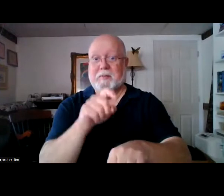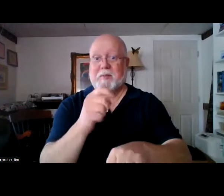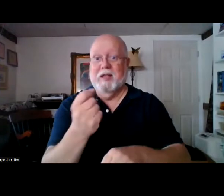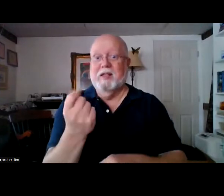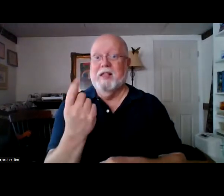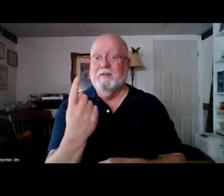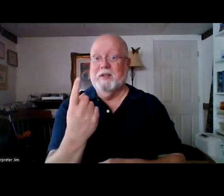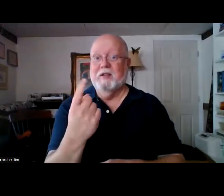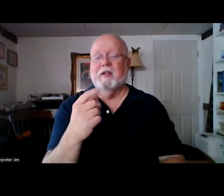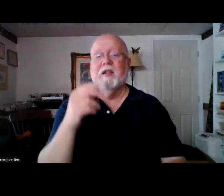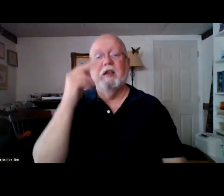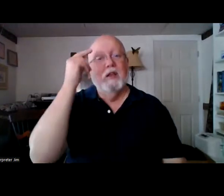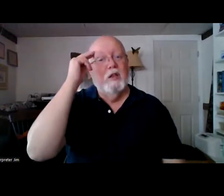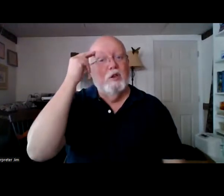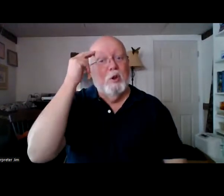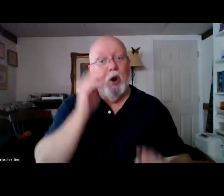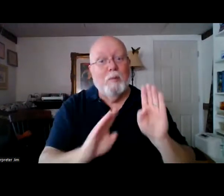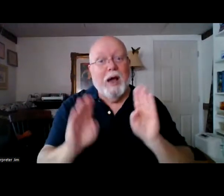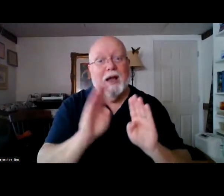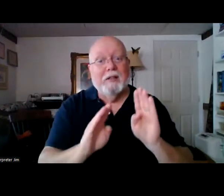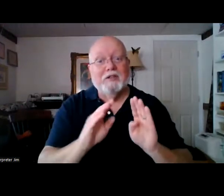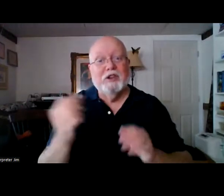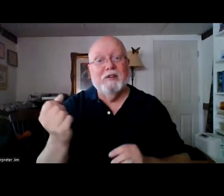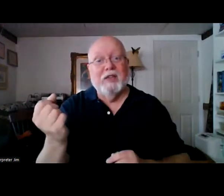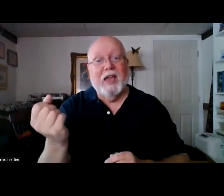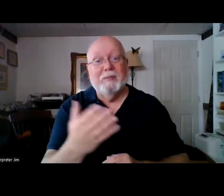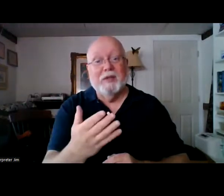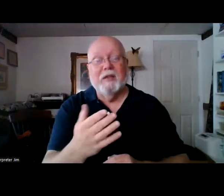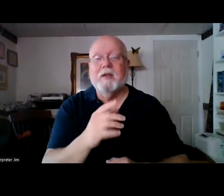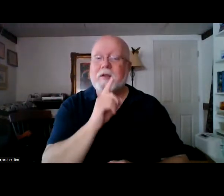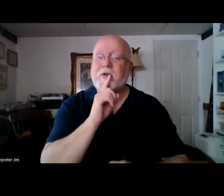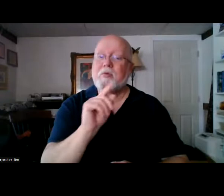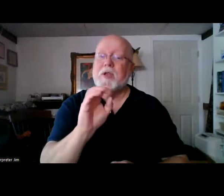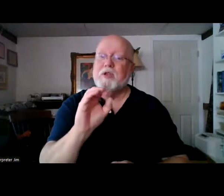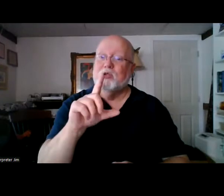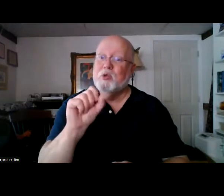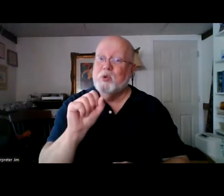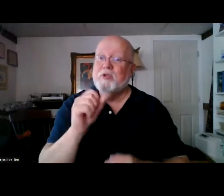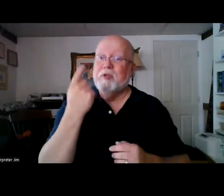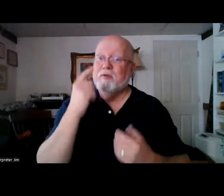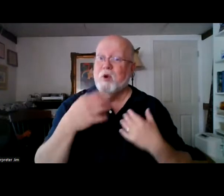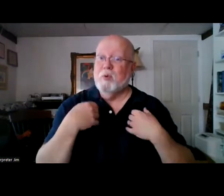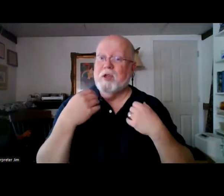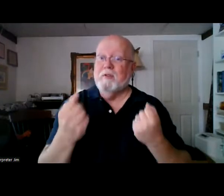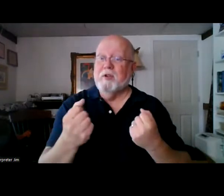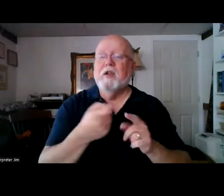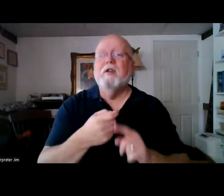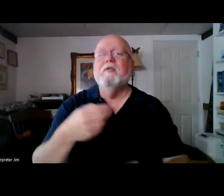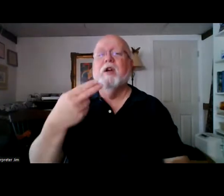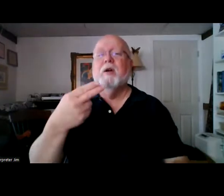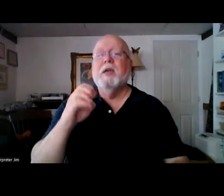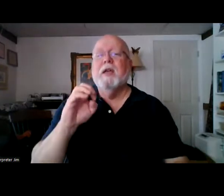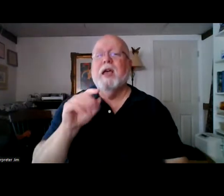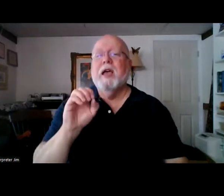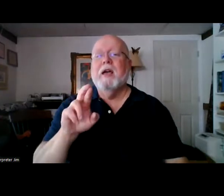the neurobiology of gambling, actionable tools for recovery, done by Dr. Heather Chapman.